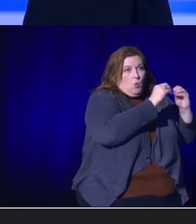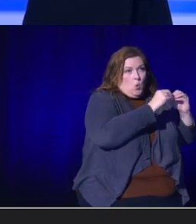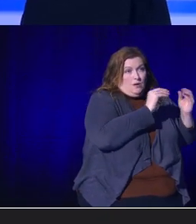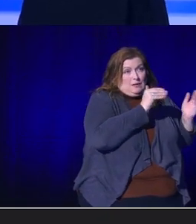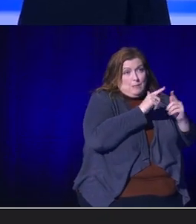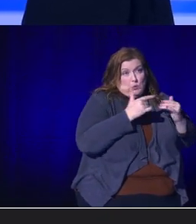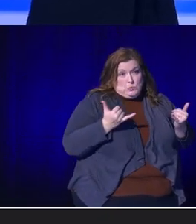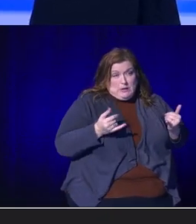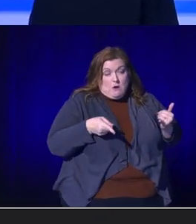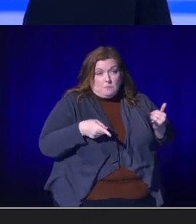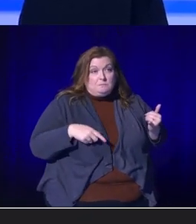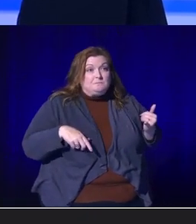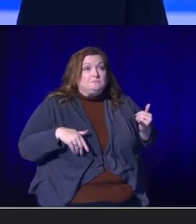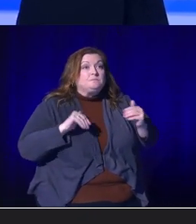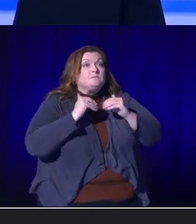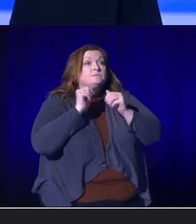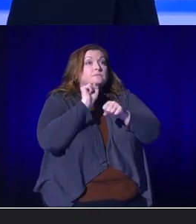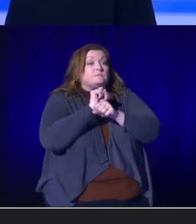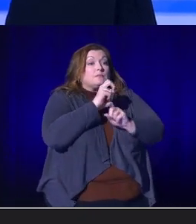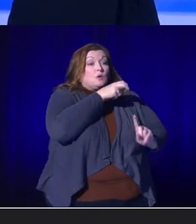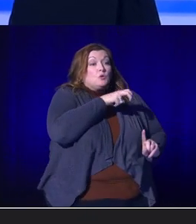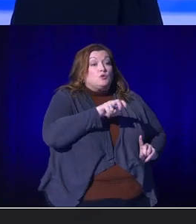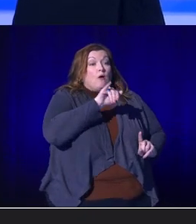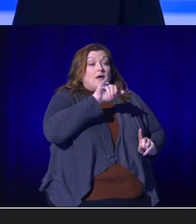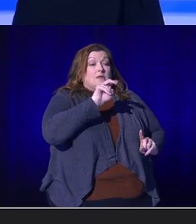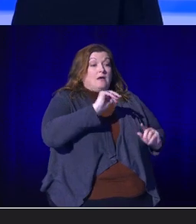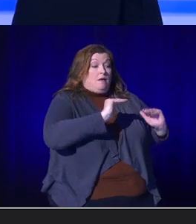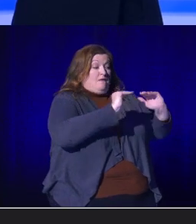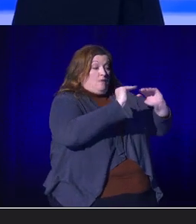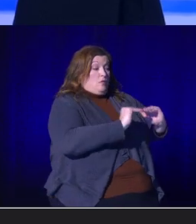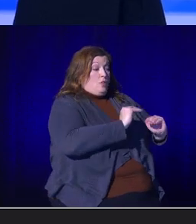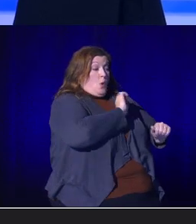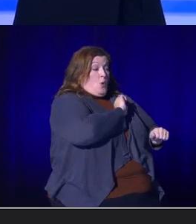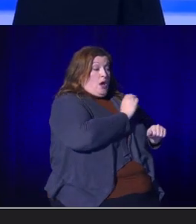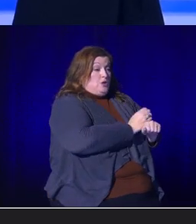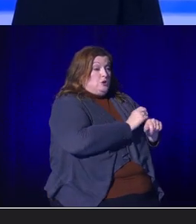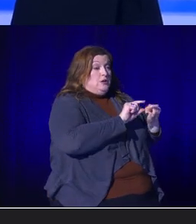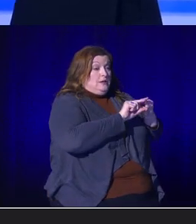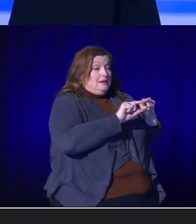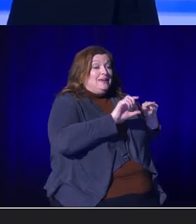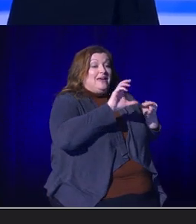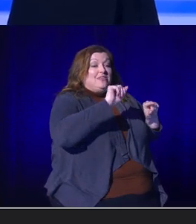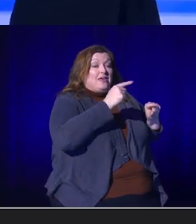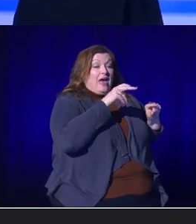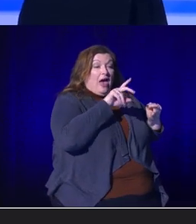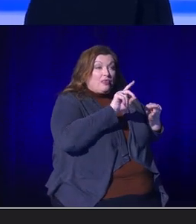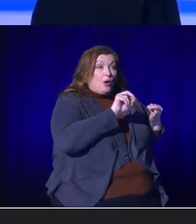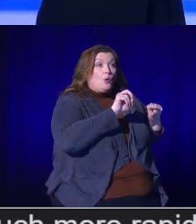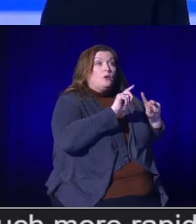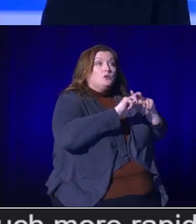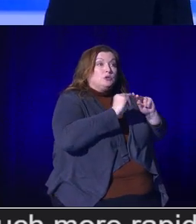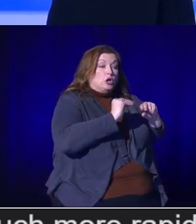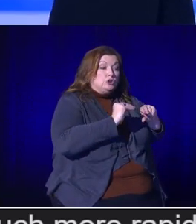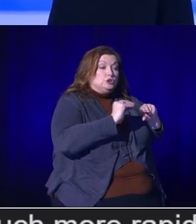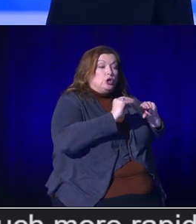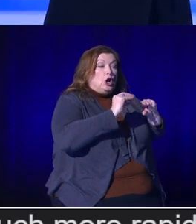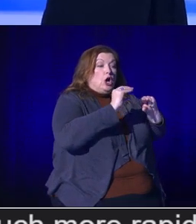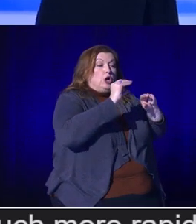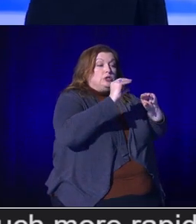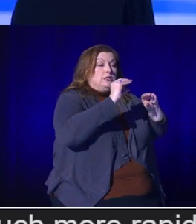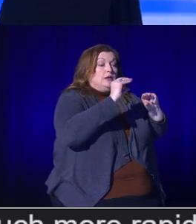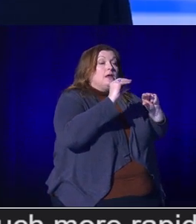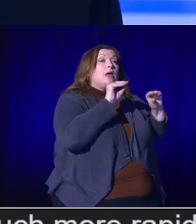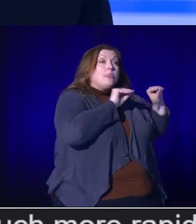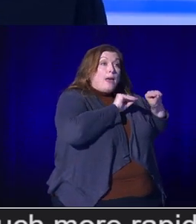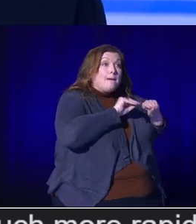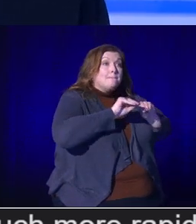this works is we transfer the ions from the lower energy state in the cathode. As we begin charging, they move in an